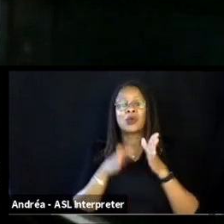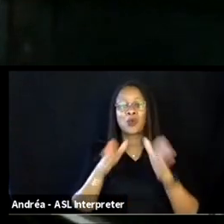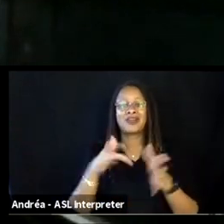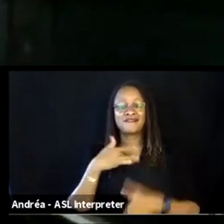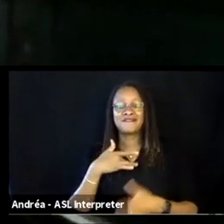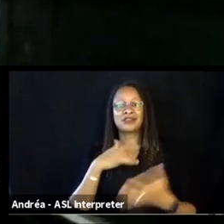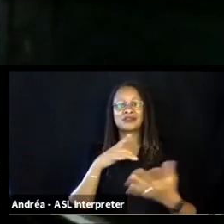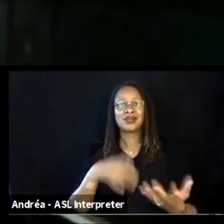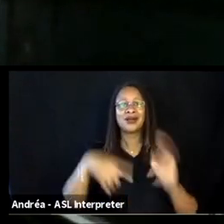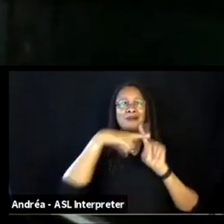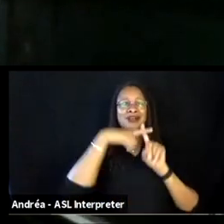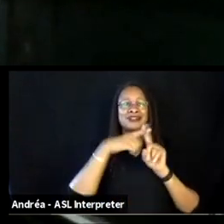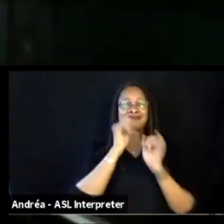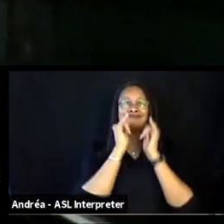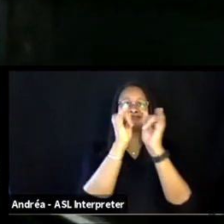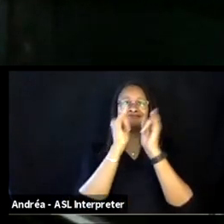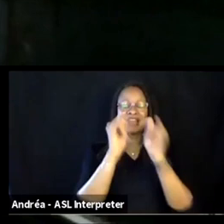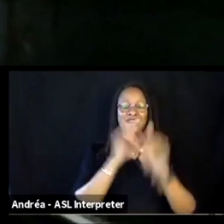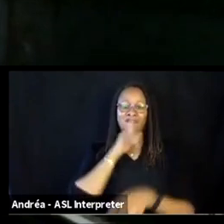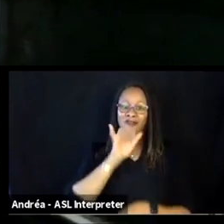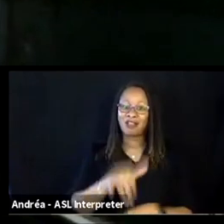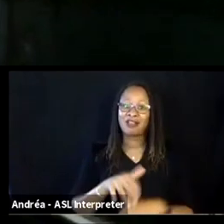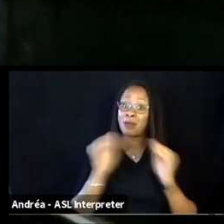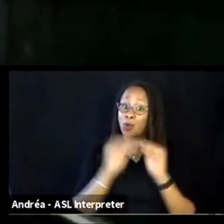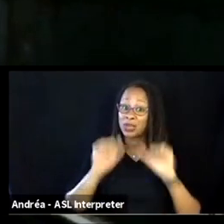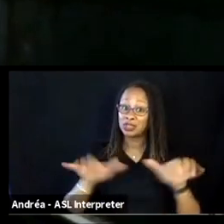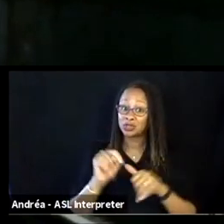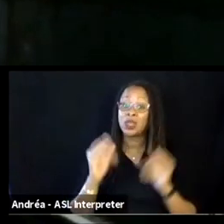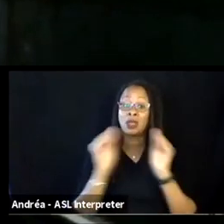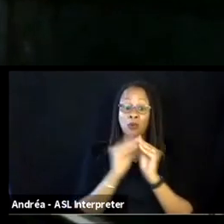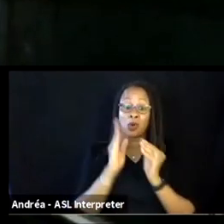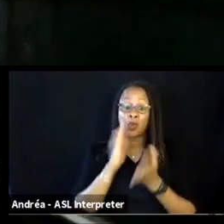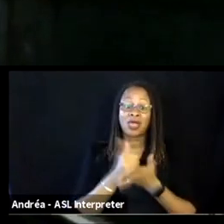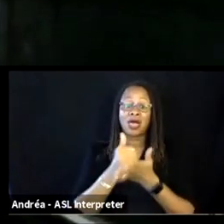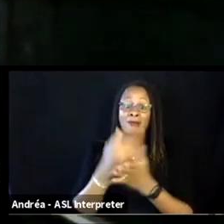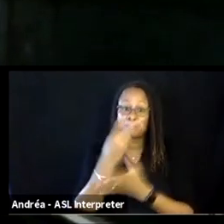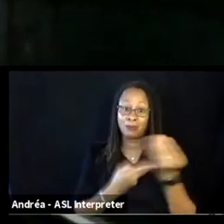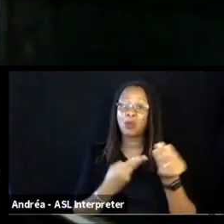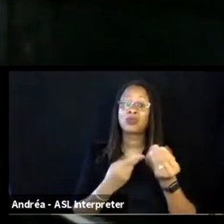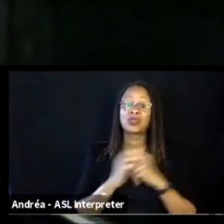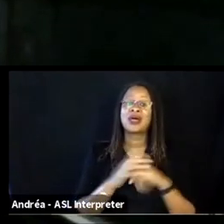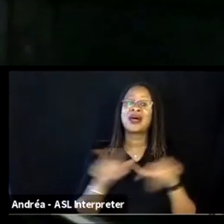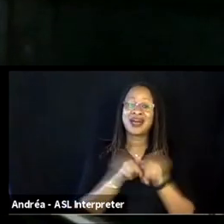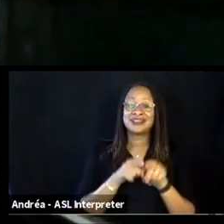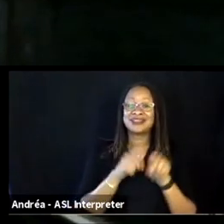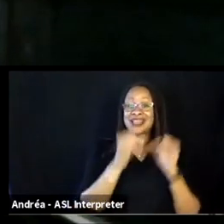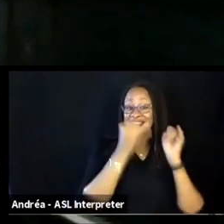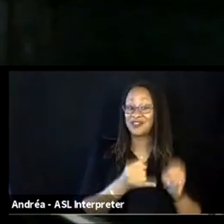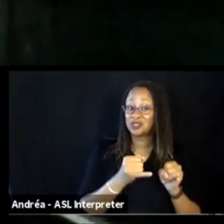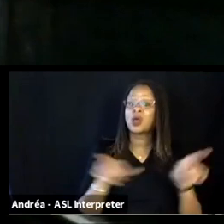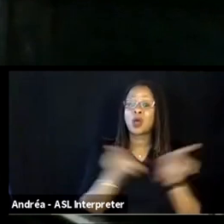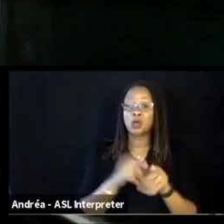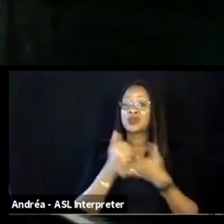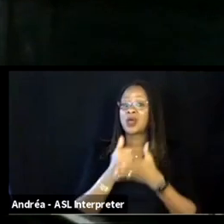both positive, authentic, and real. And the more we can do that, the more it helps both us as individual people, but it also helps the business, right?